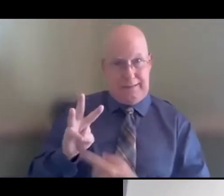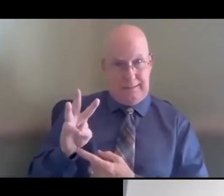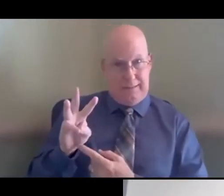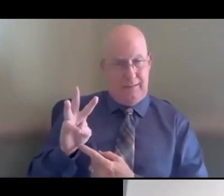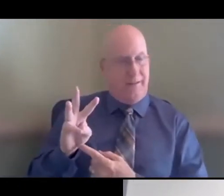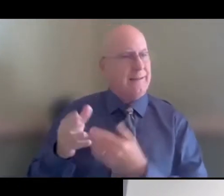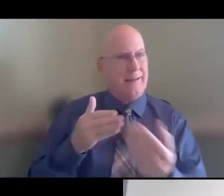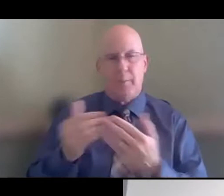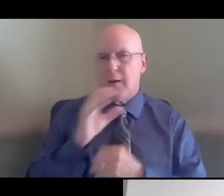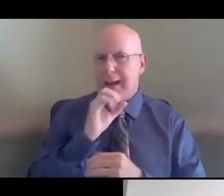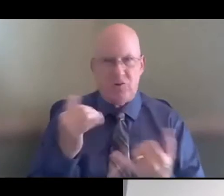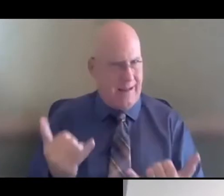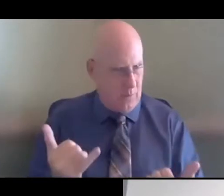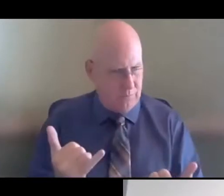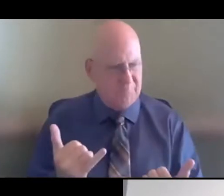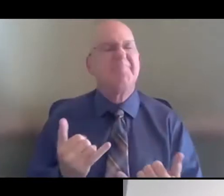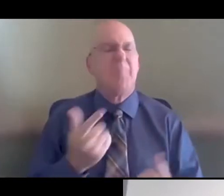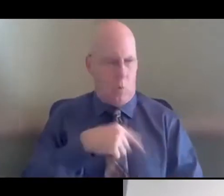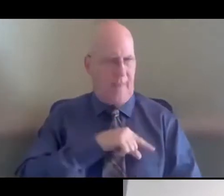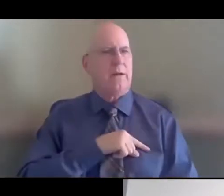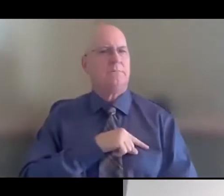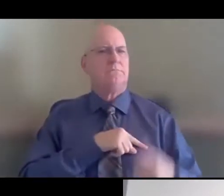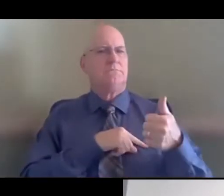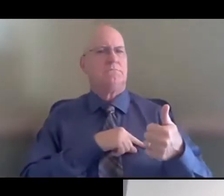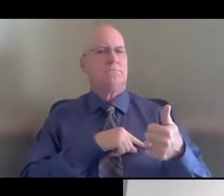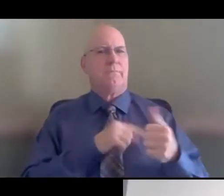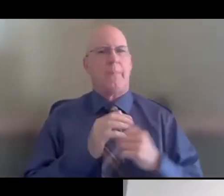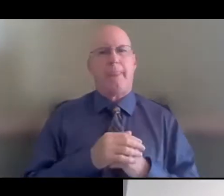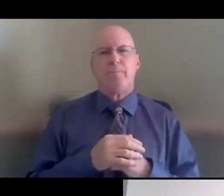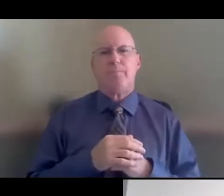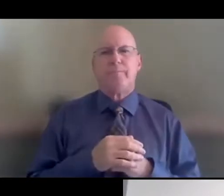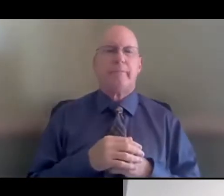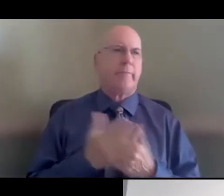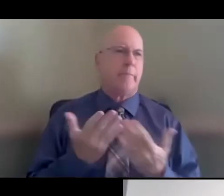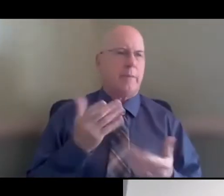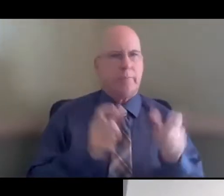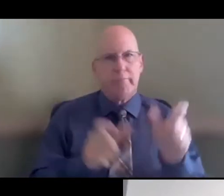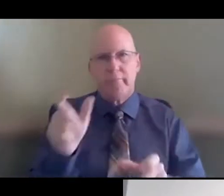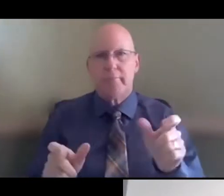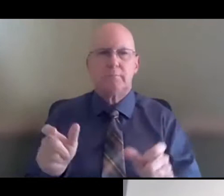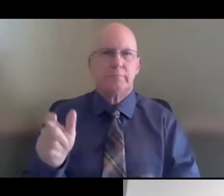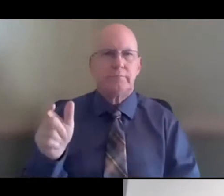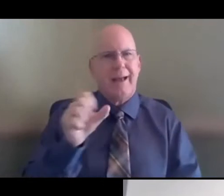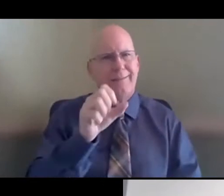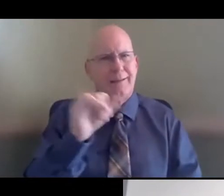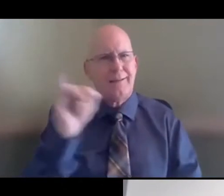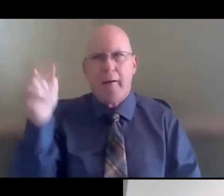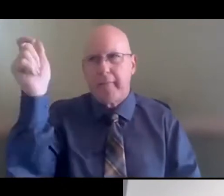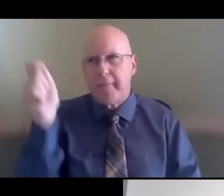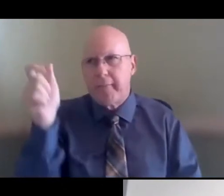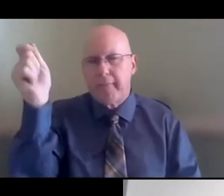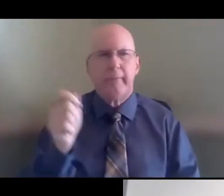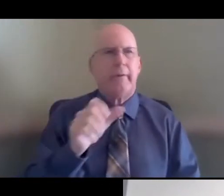of their age now, qualify for an ABLE account. These are individuals who might be receiving supplemental security income, Social